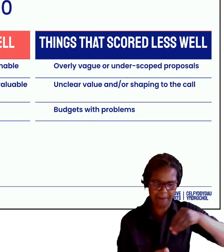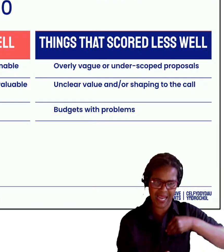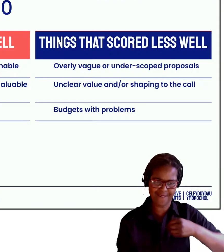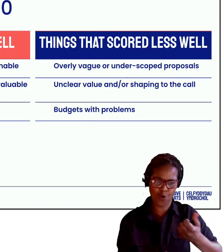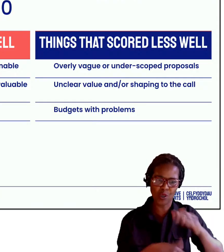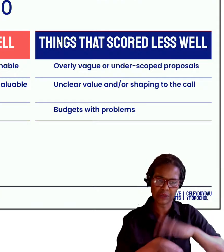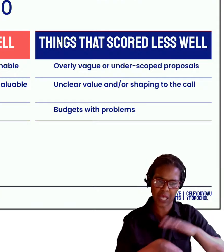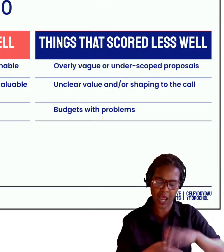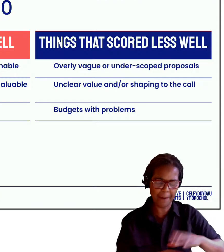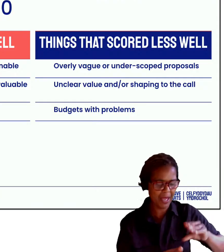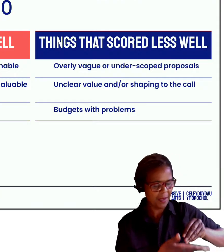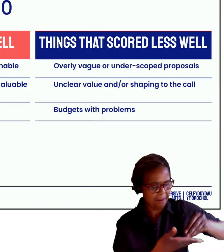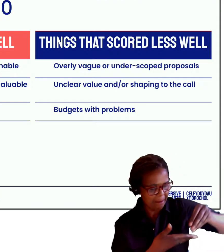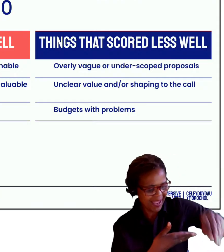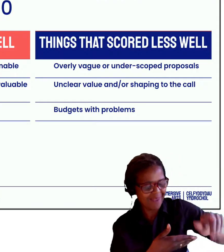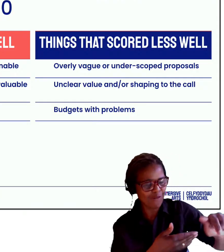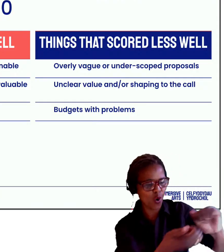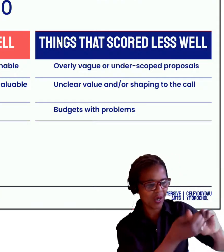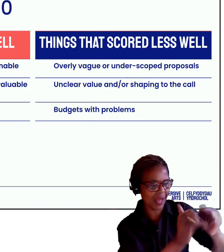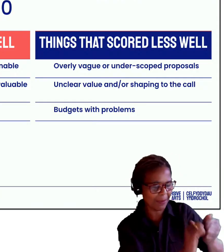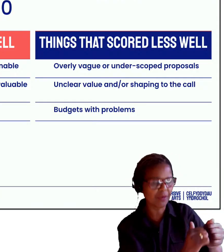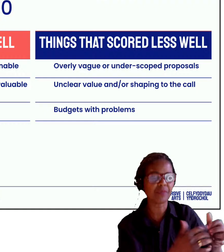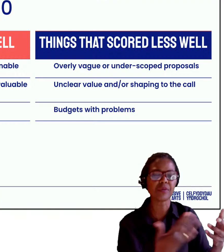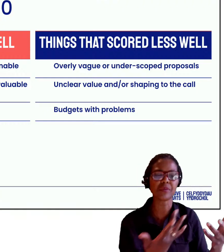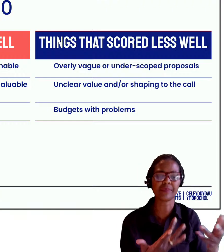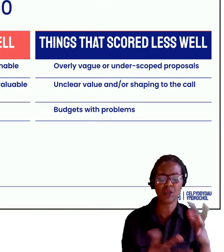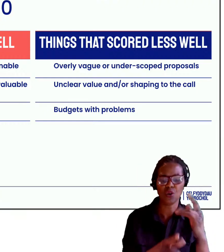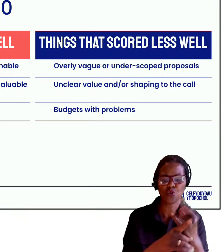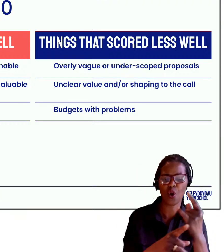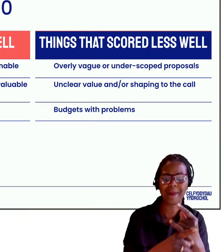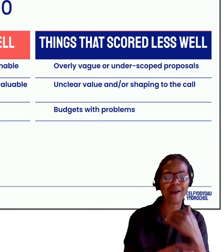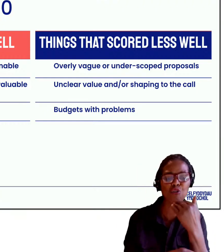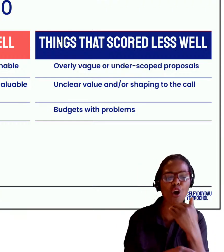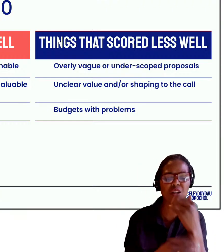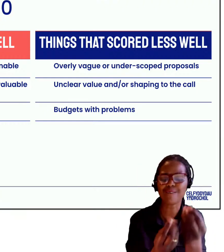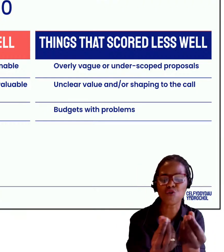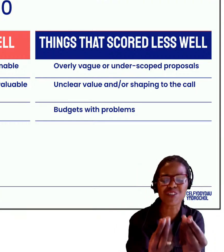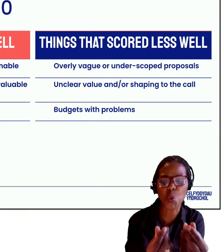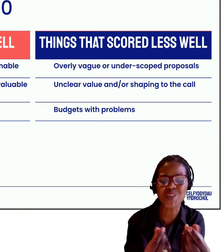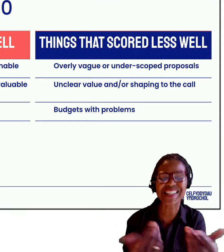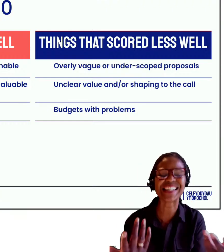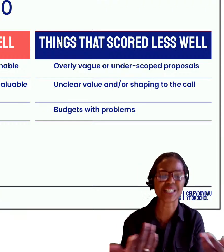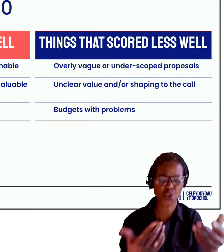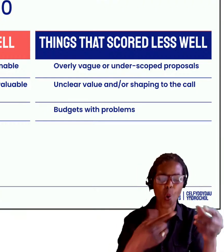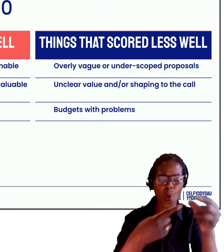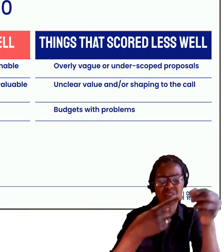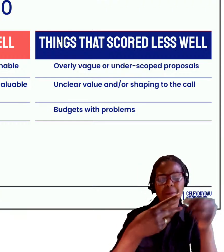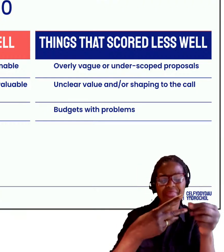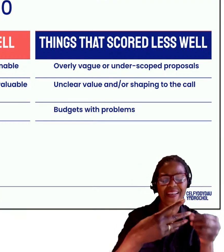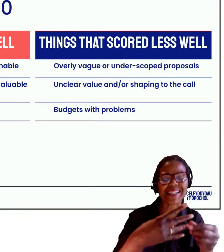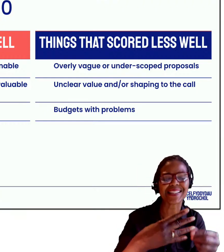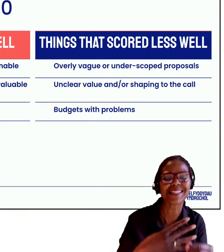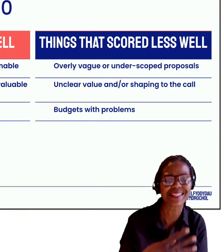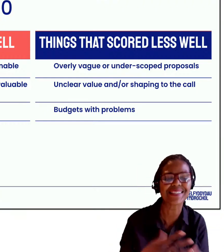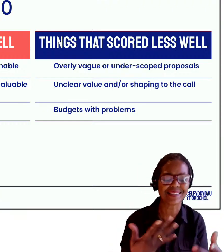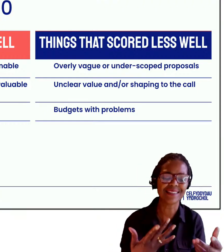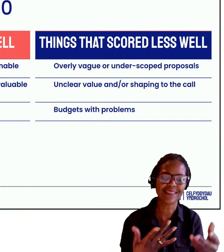or suggesting that there wasn't enough resources sort of allocated to remuneration or certain elements of the